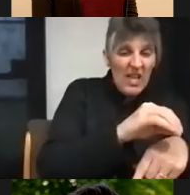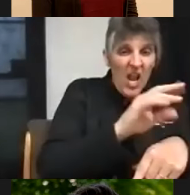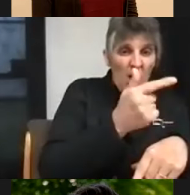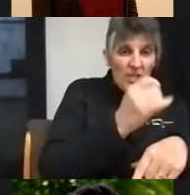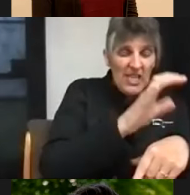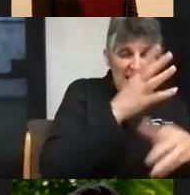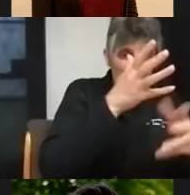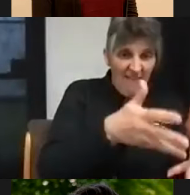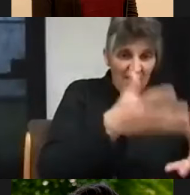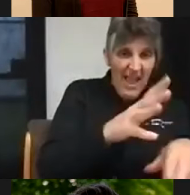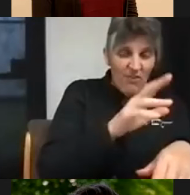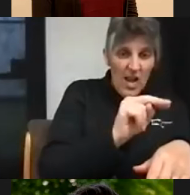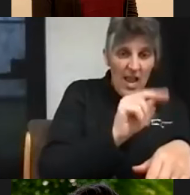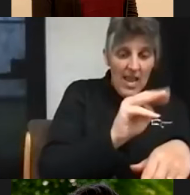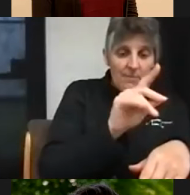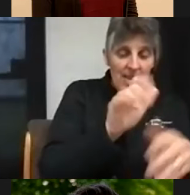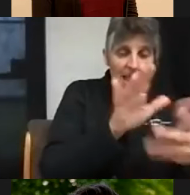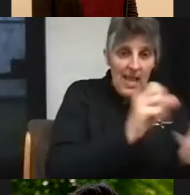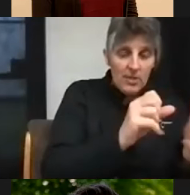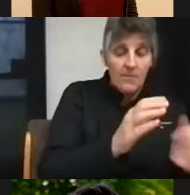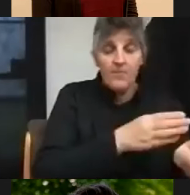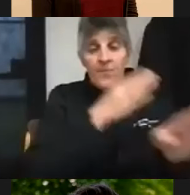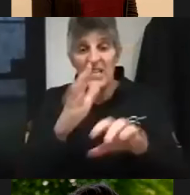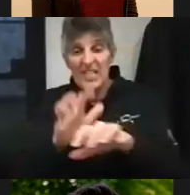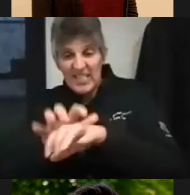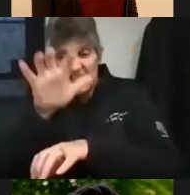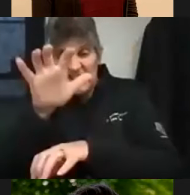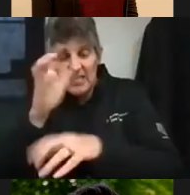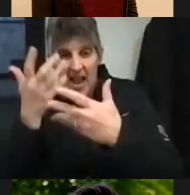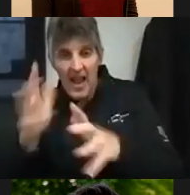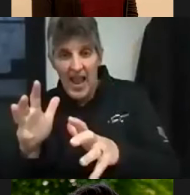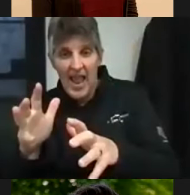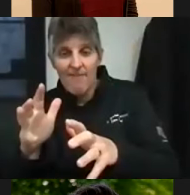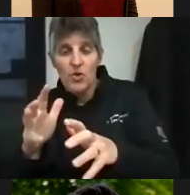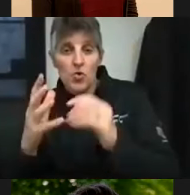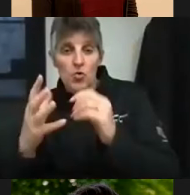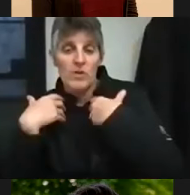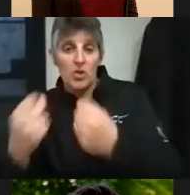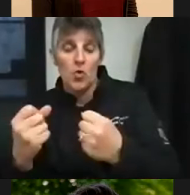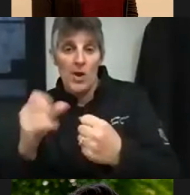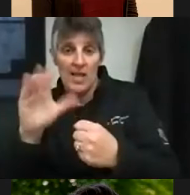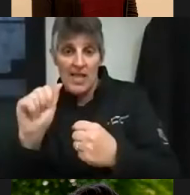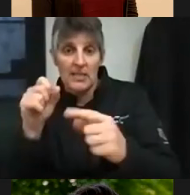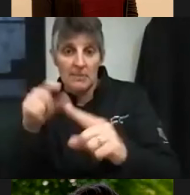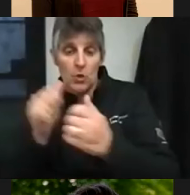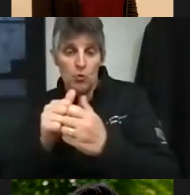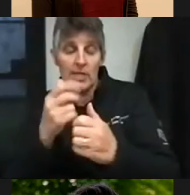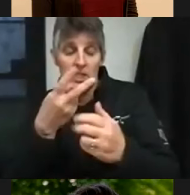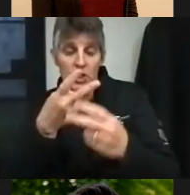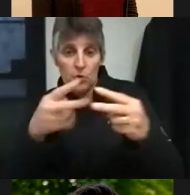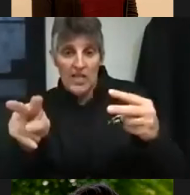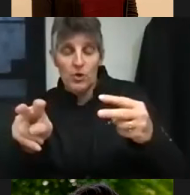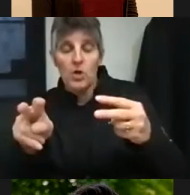after AMD damage. And after this restoring the calcium signaling with gene transfer, the